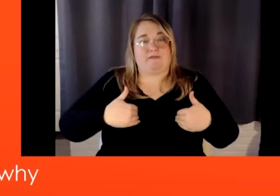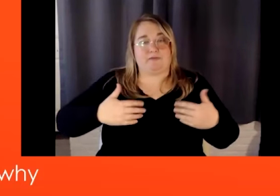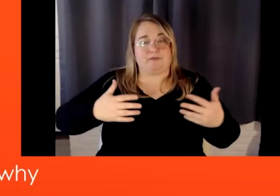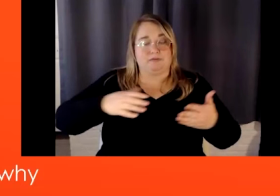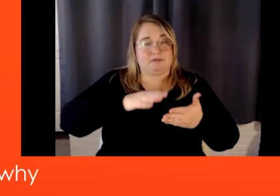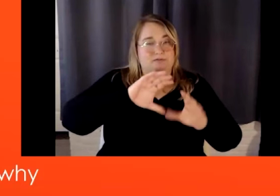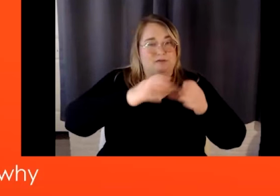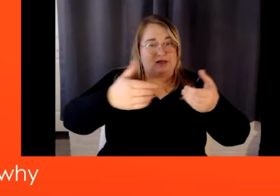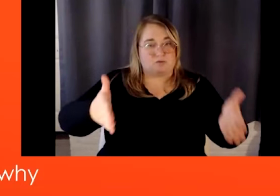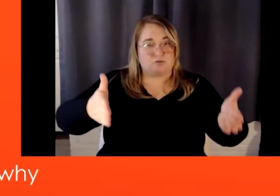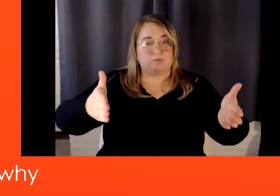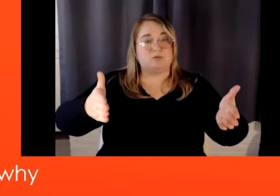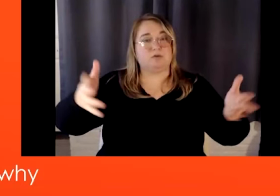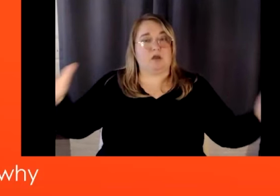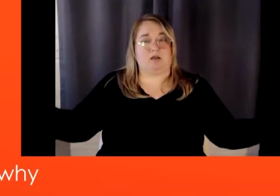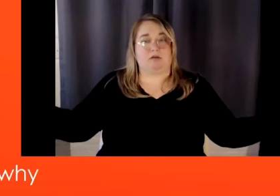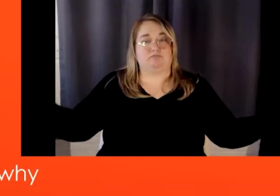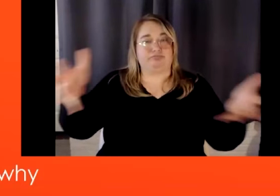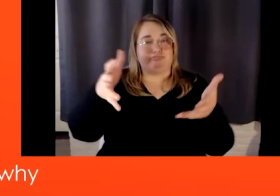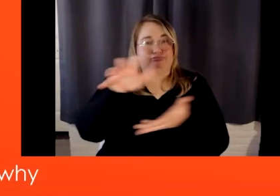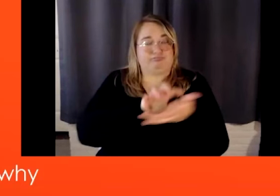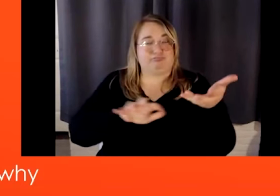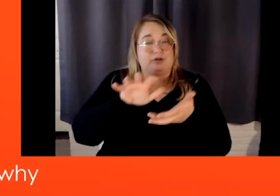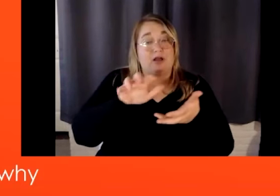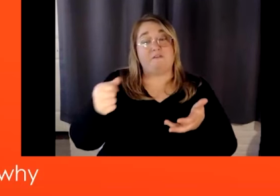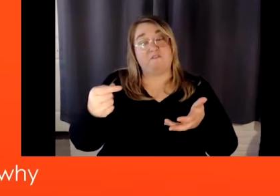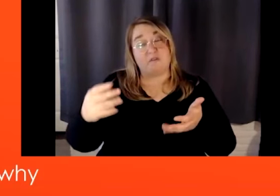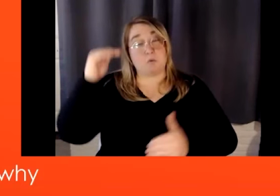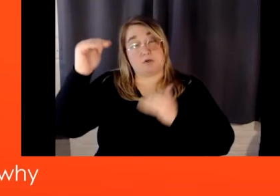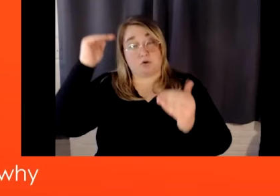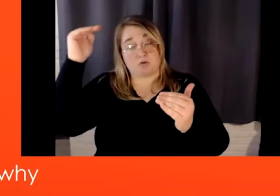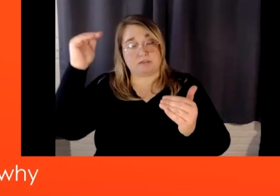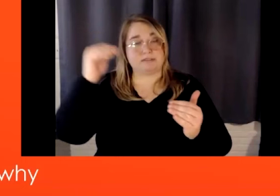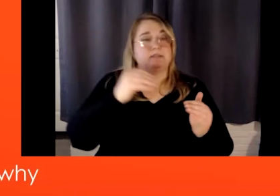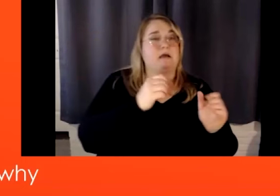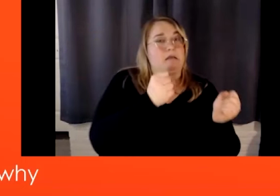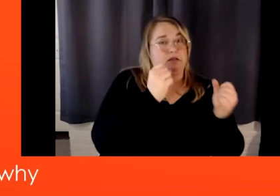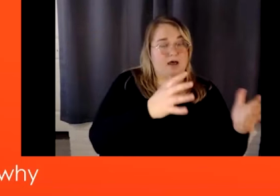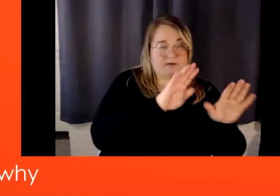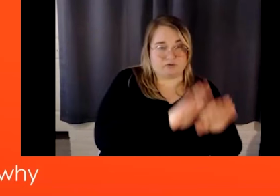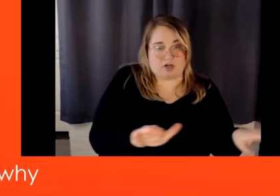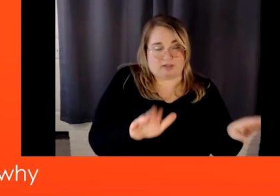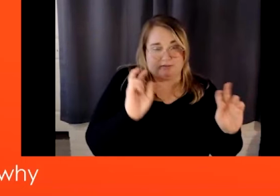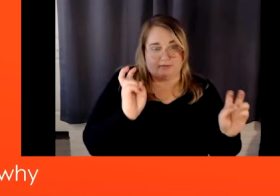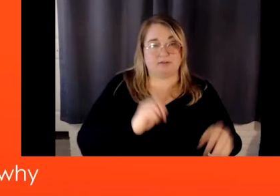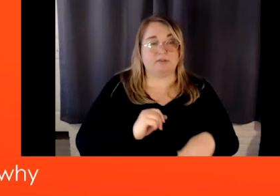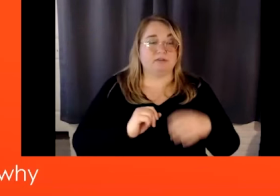and a whole bunch of child learners, right? So now the child learner is going